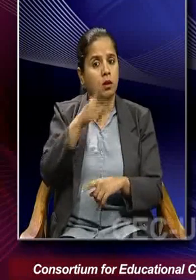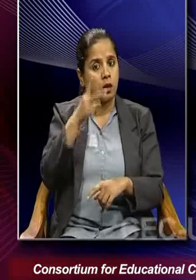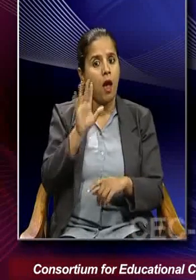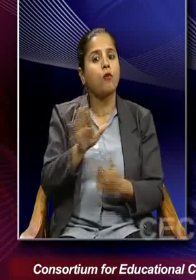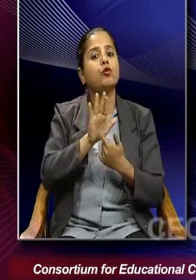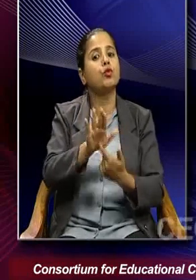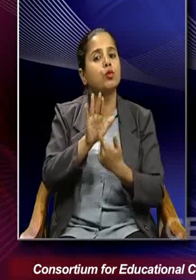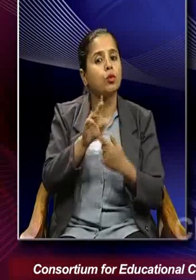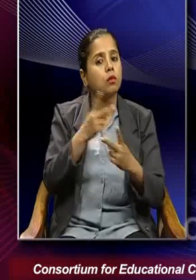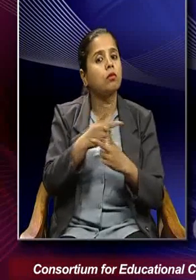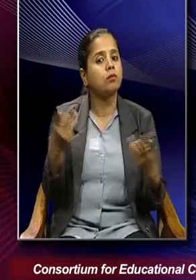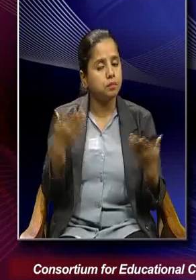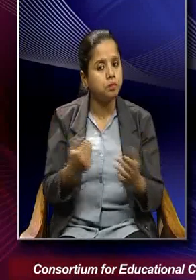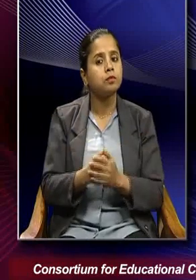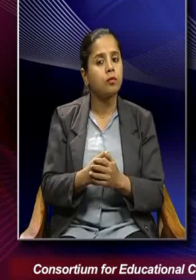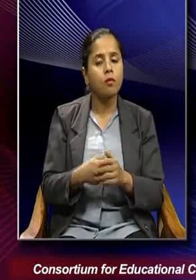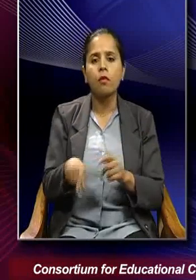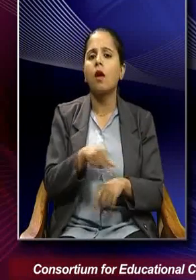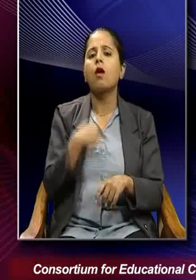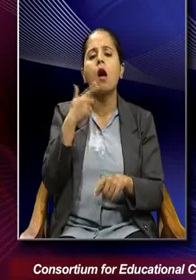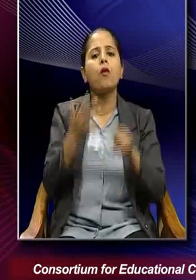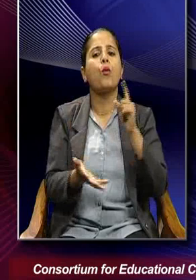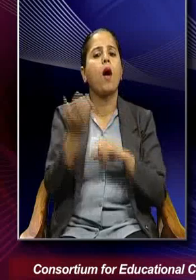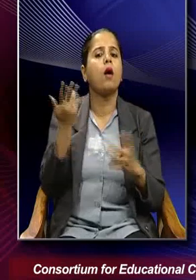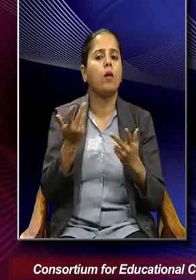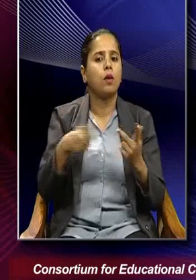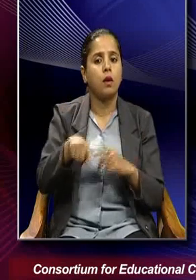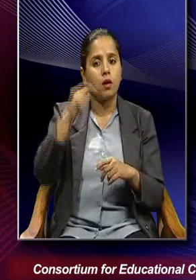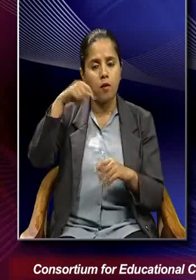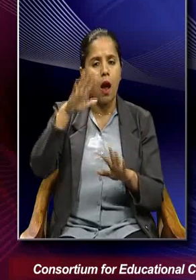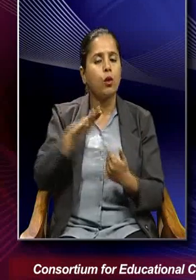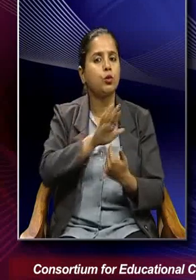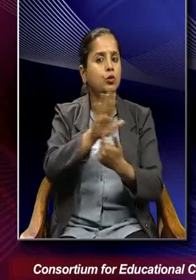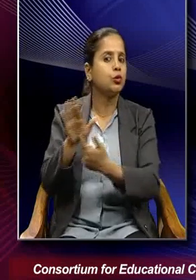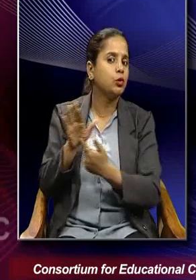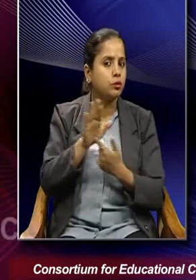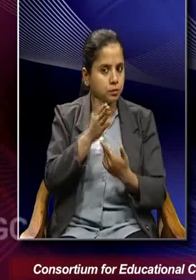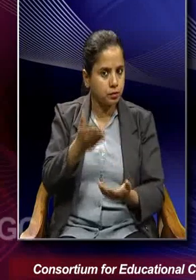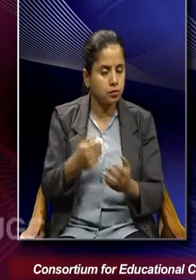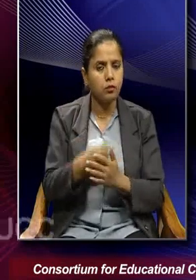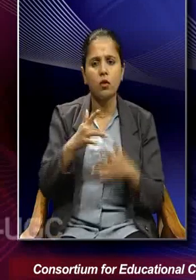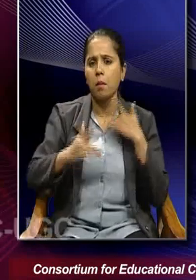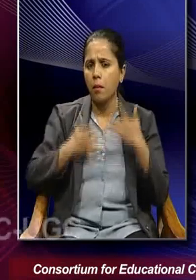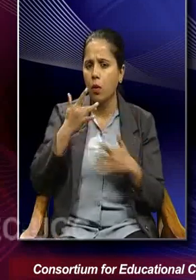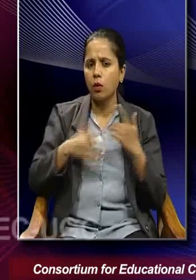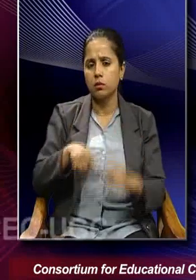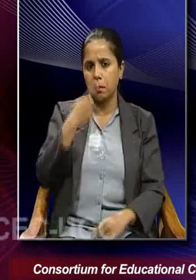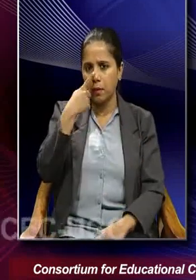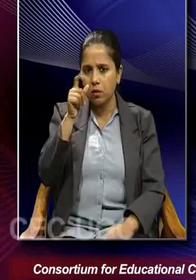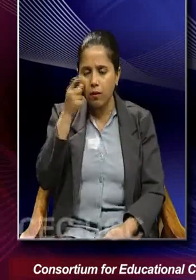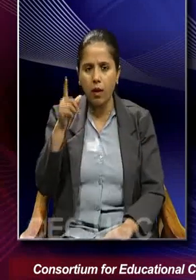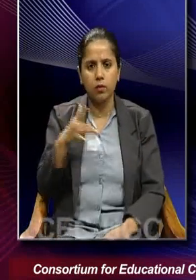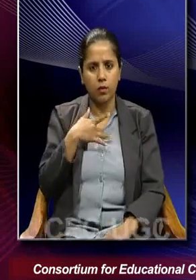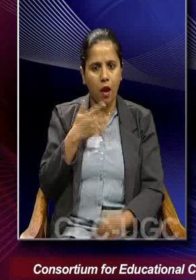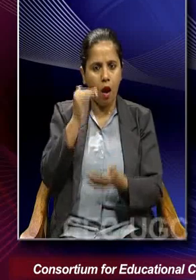exhibited. So we basically find that how the film portrays that the emotions of the parents,